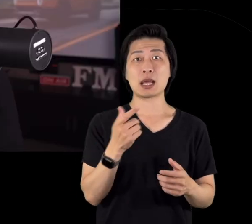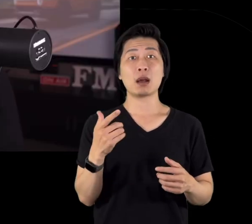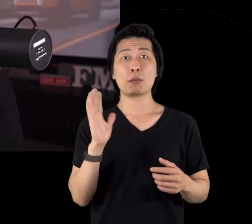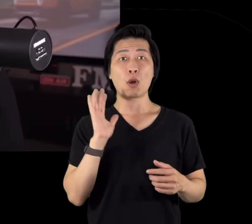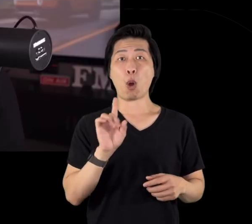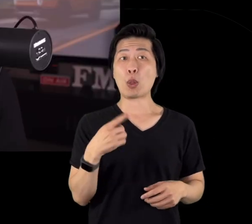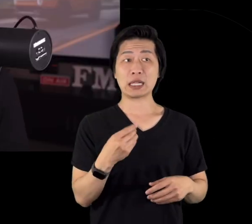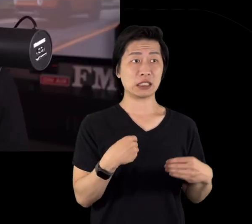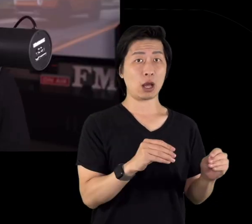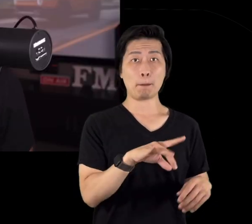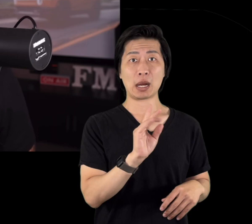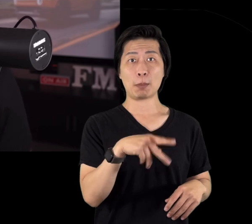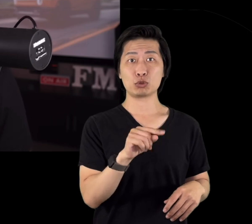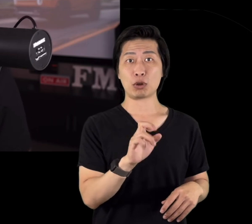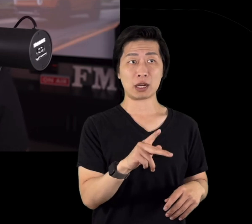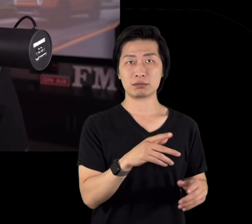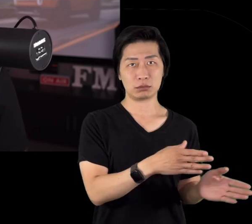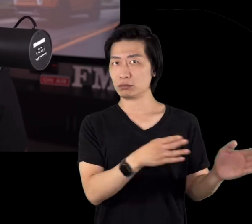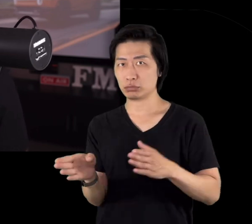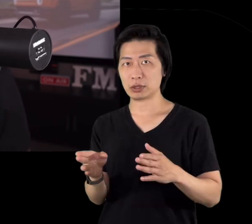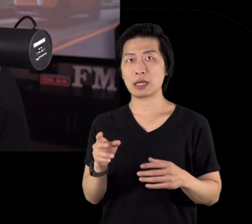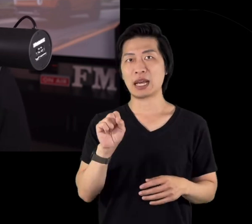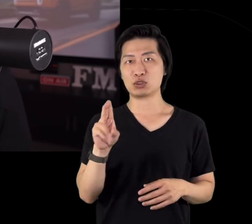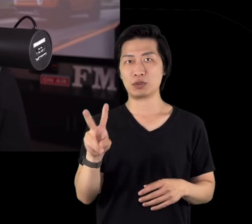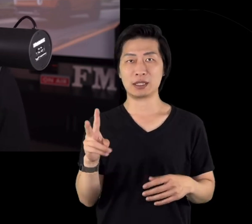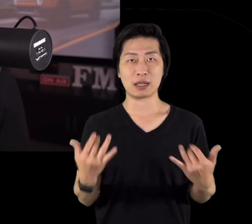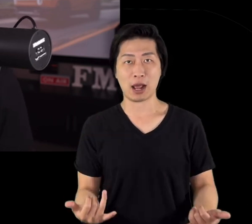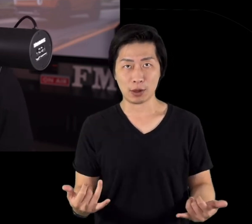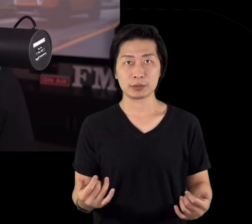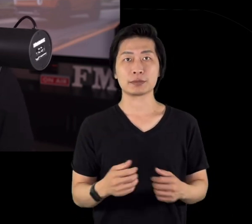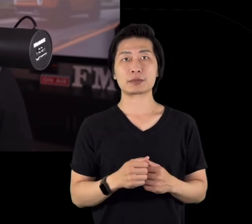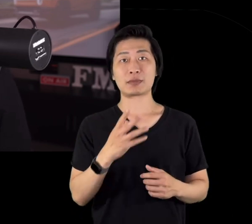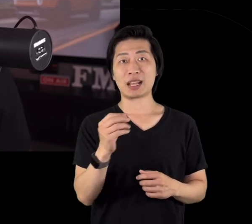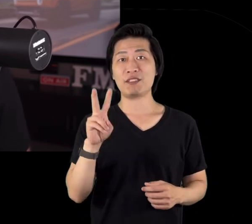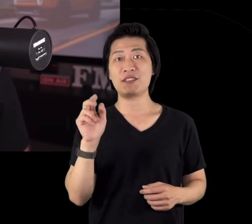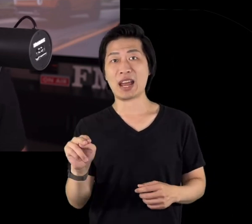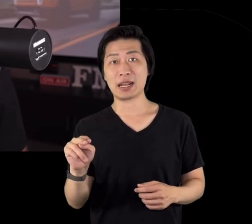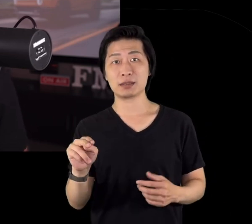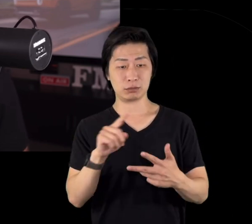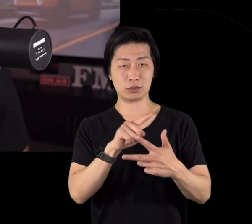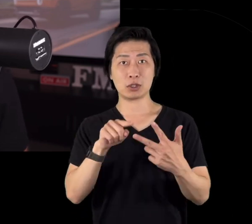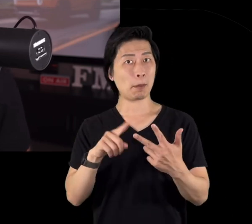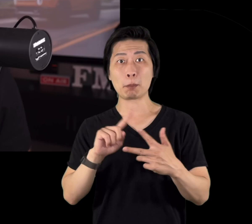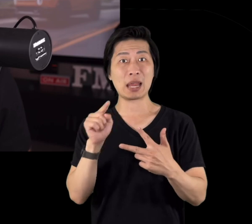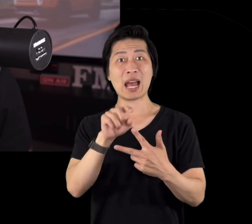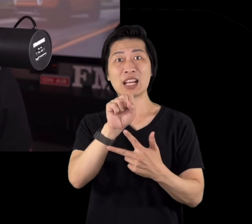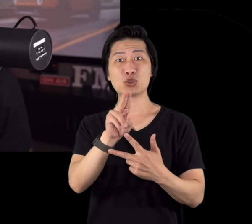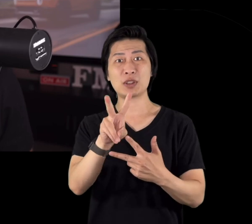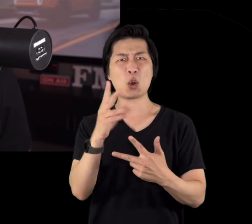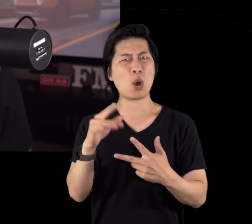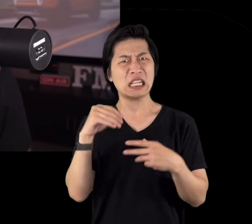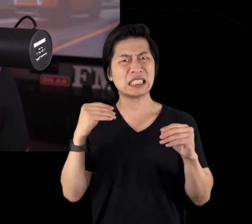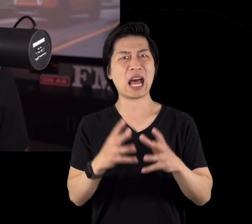production. So they've shifted from only selling pickup trucks to selling pickup trucks and that SUV and the van, but they're selling a lot of